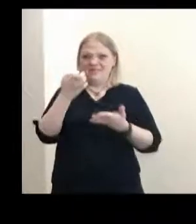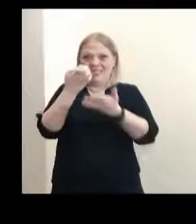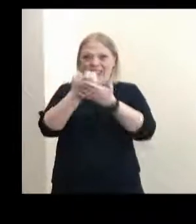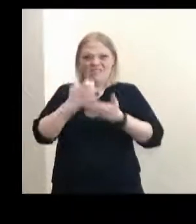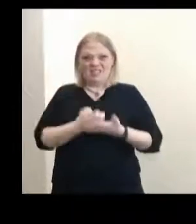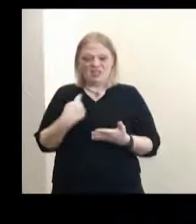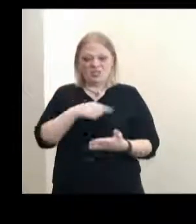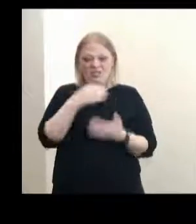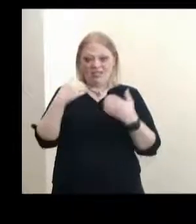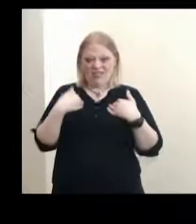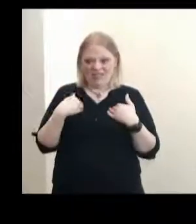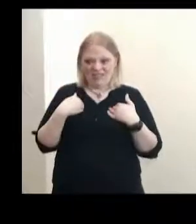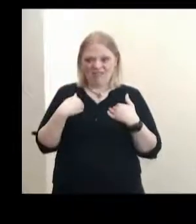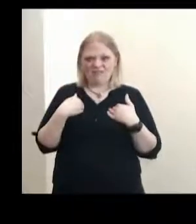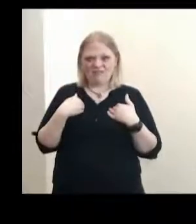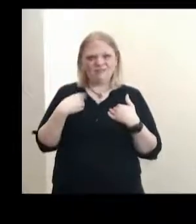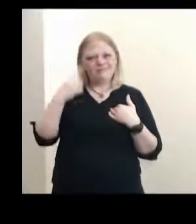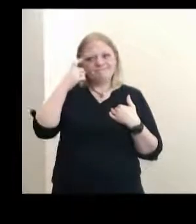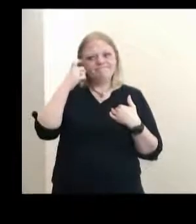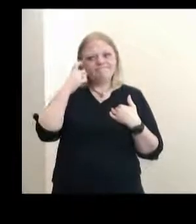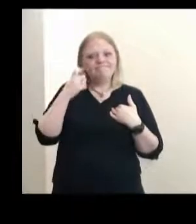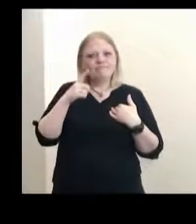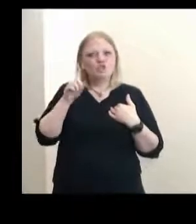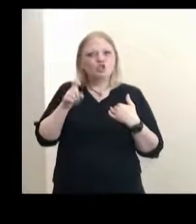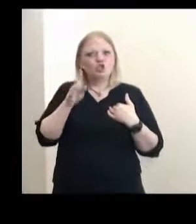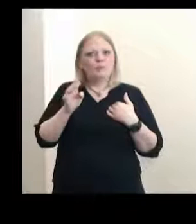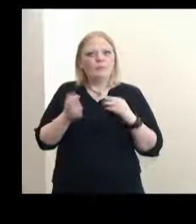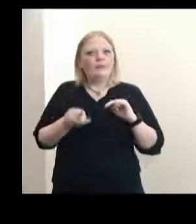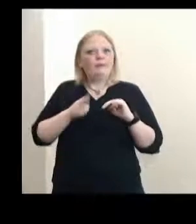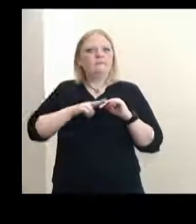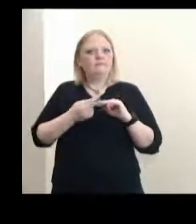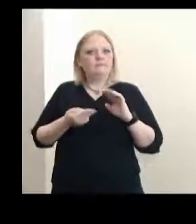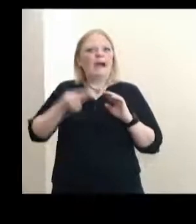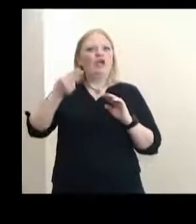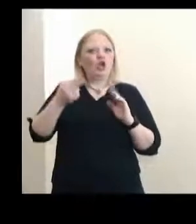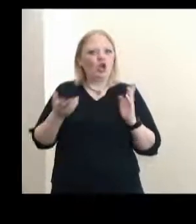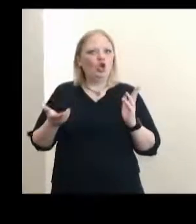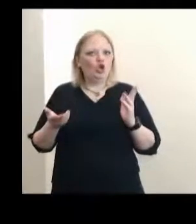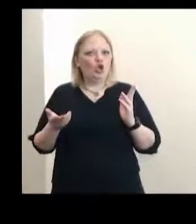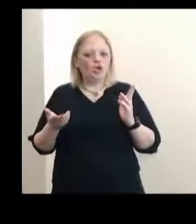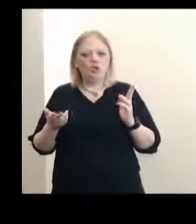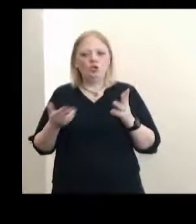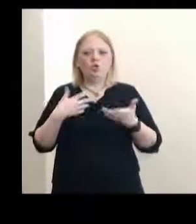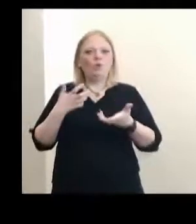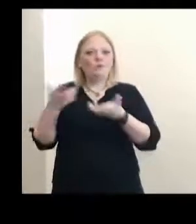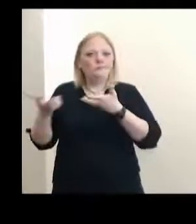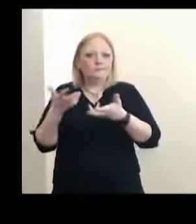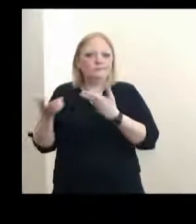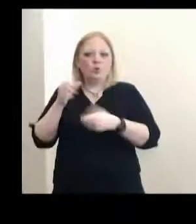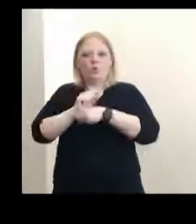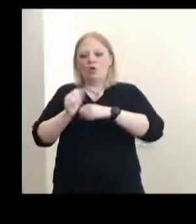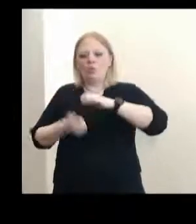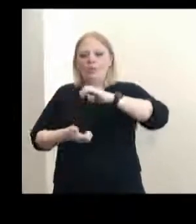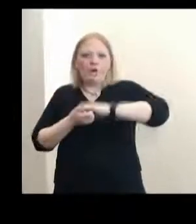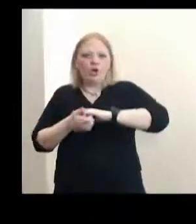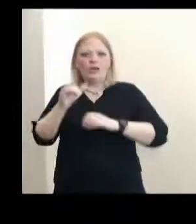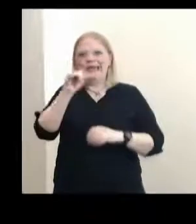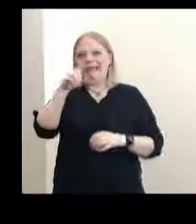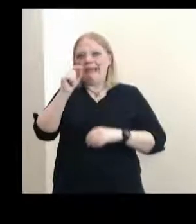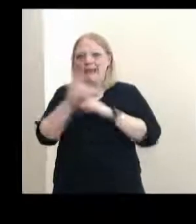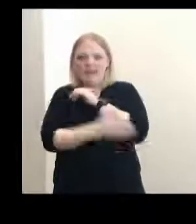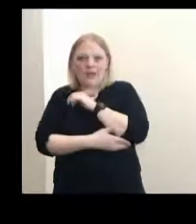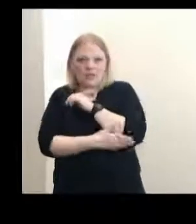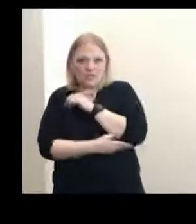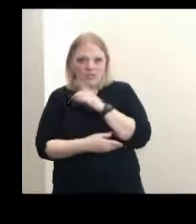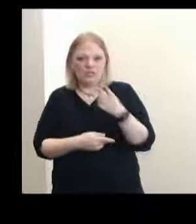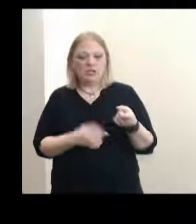evidence we have indicates it might be higher. So we're trying to look into that. We're working with our partners in Cattaraugus County. Here's something for